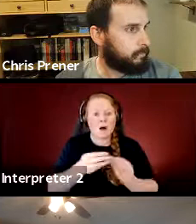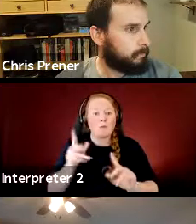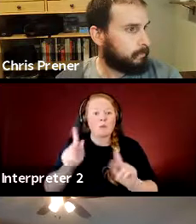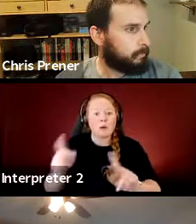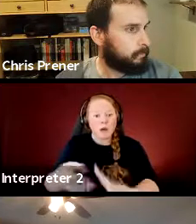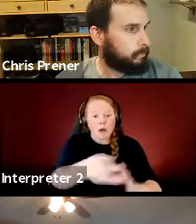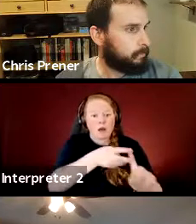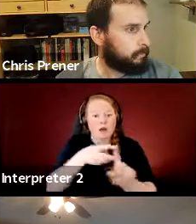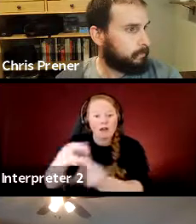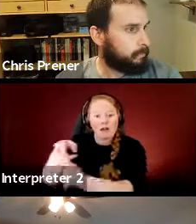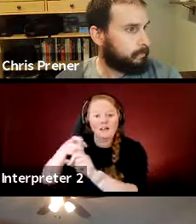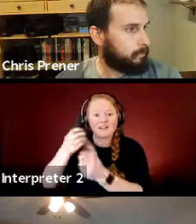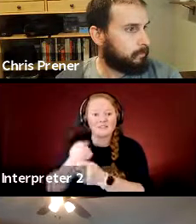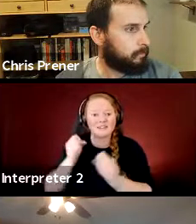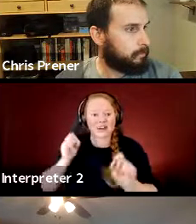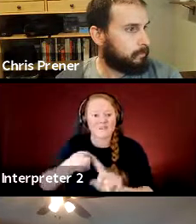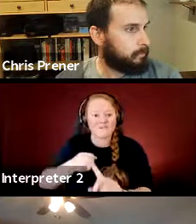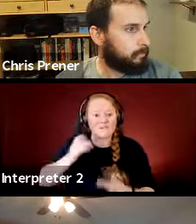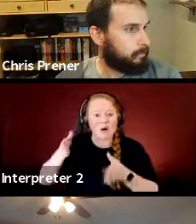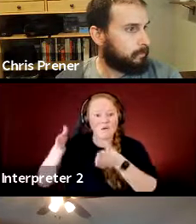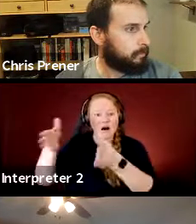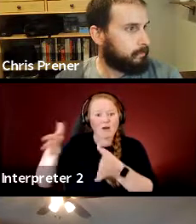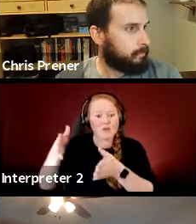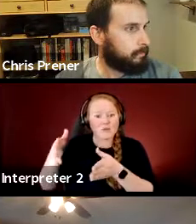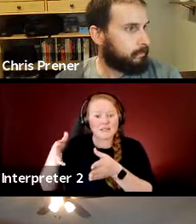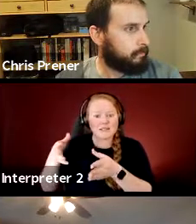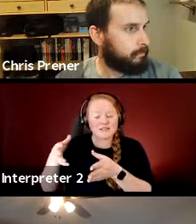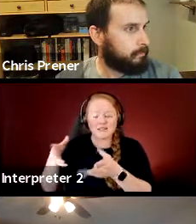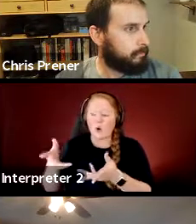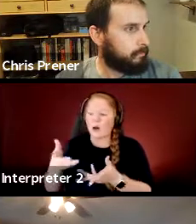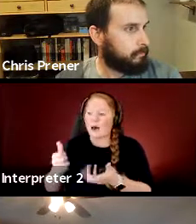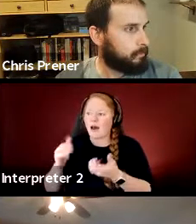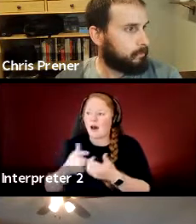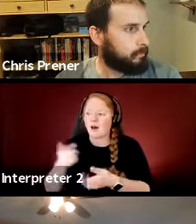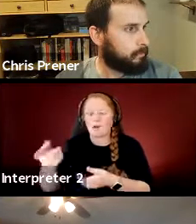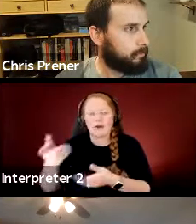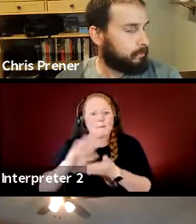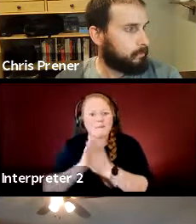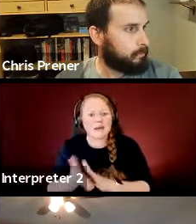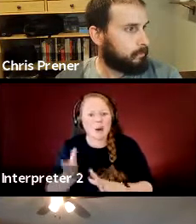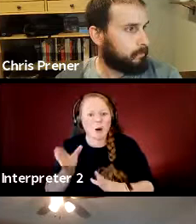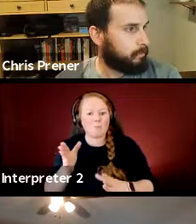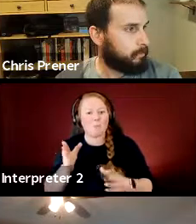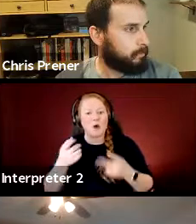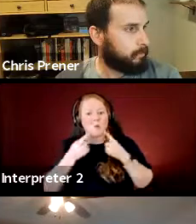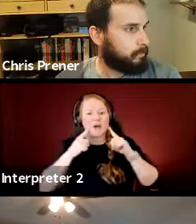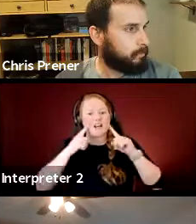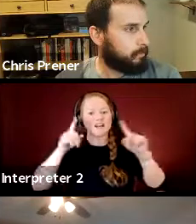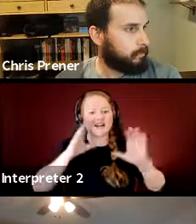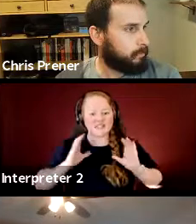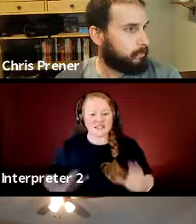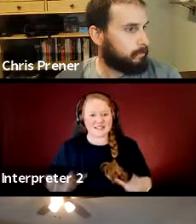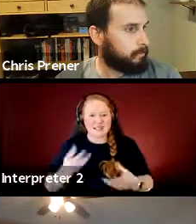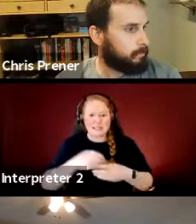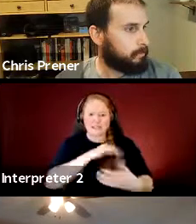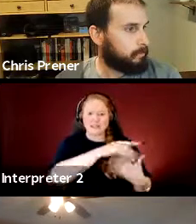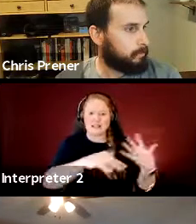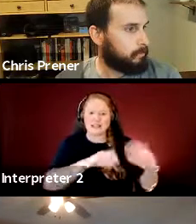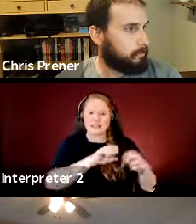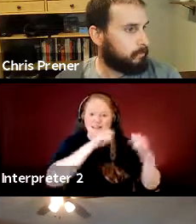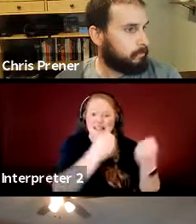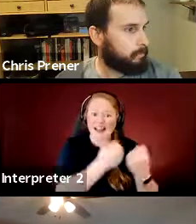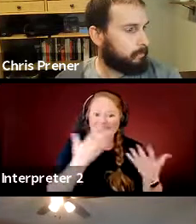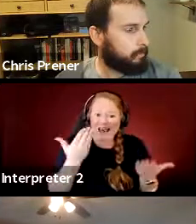long-term with resources that can help them become productive citizens in society again, whether that be rehabilitation,